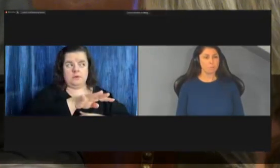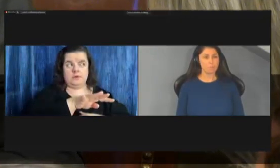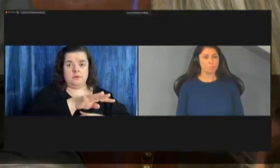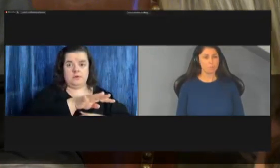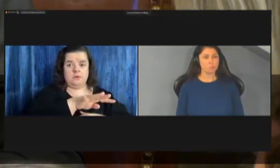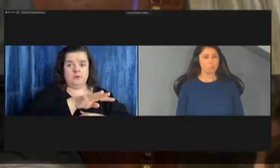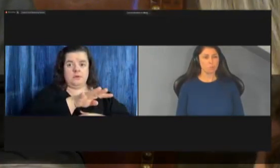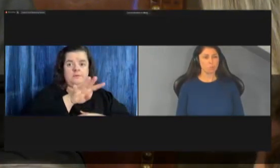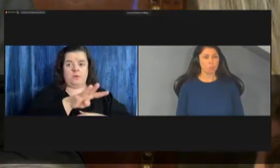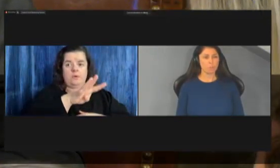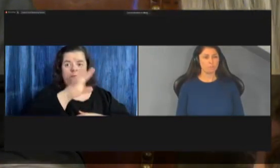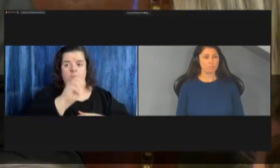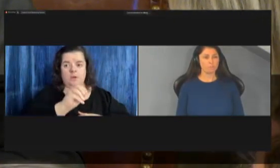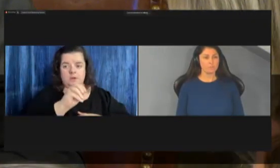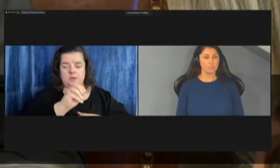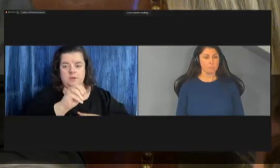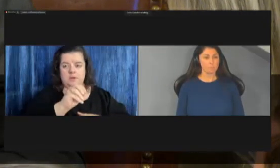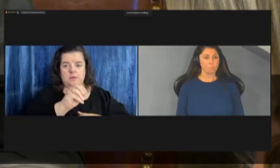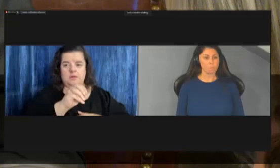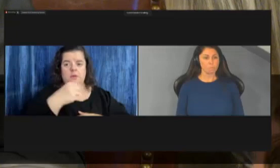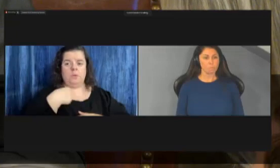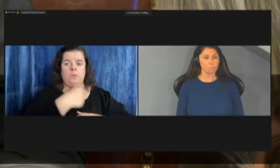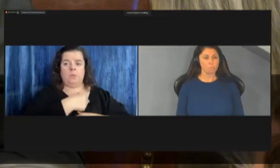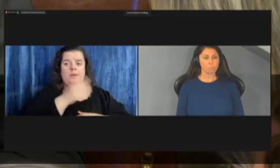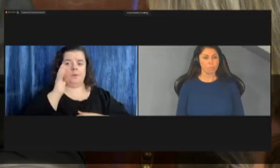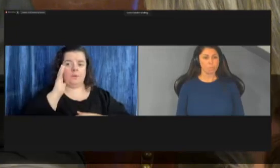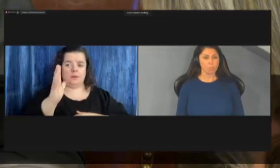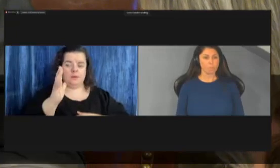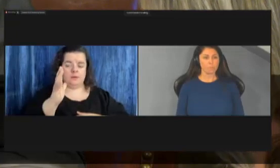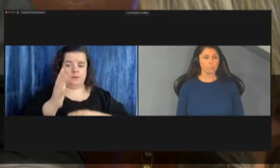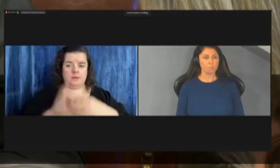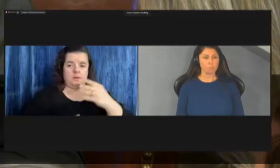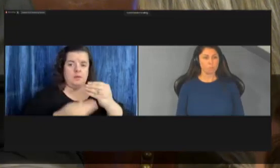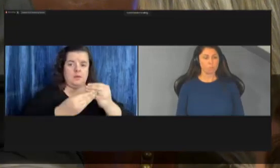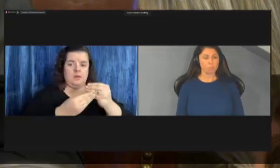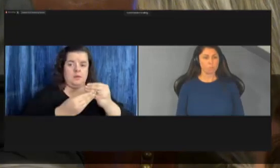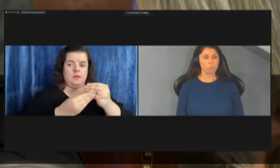440, and then we will add the position